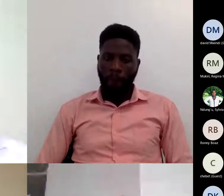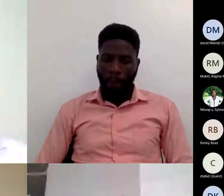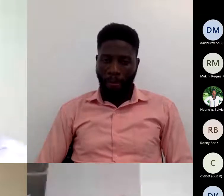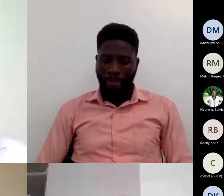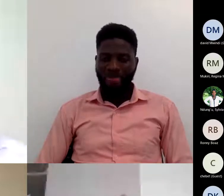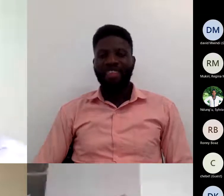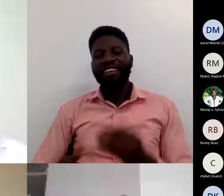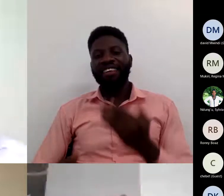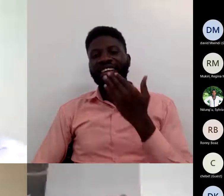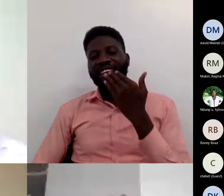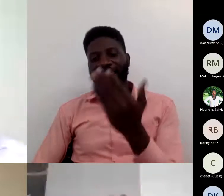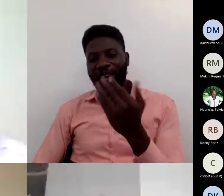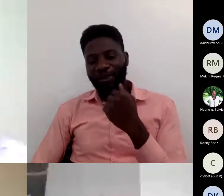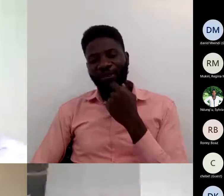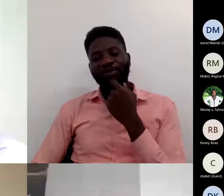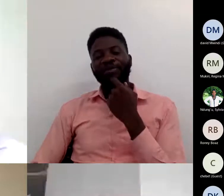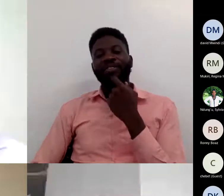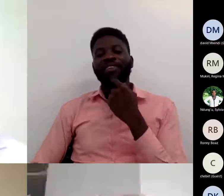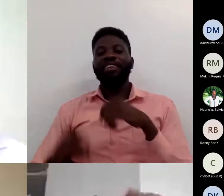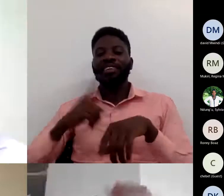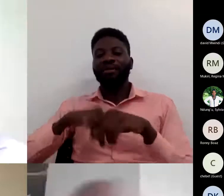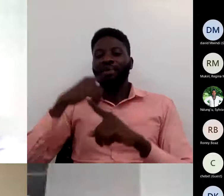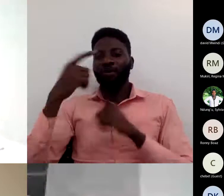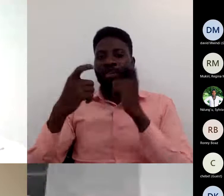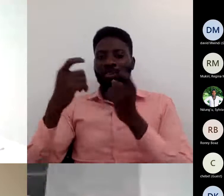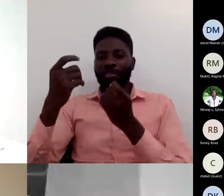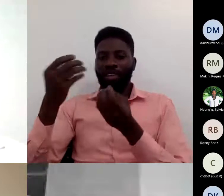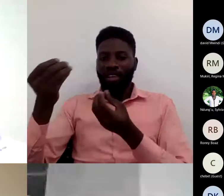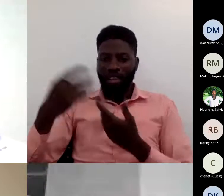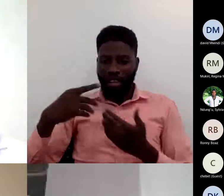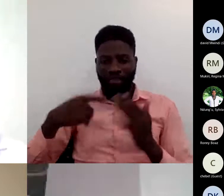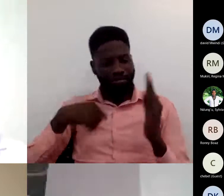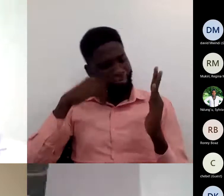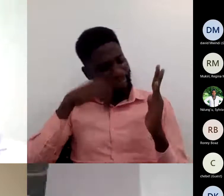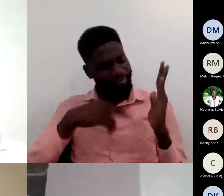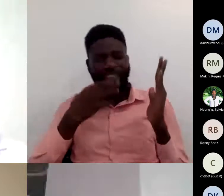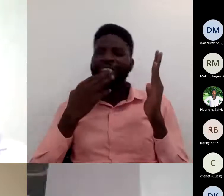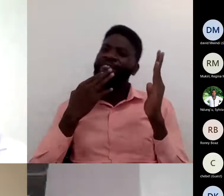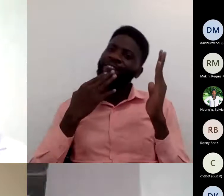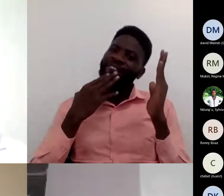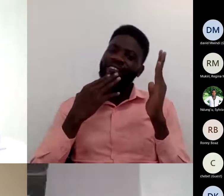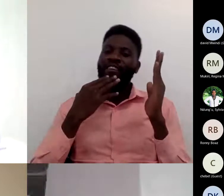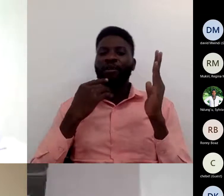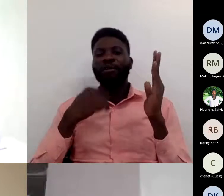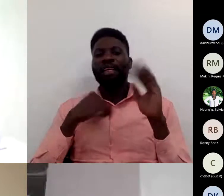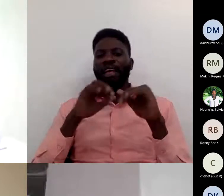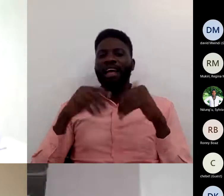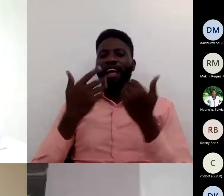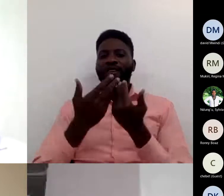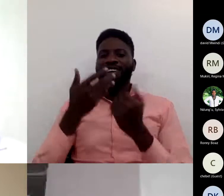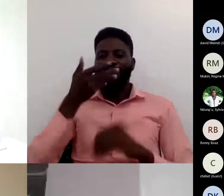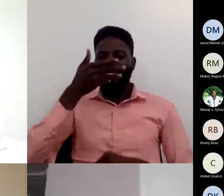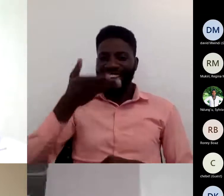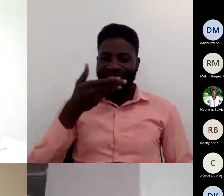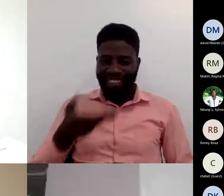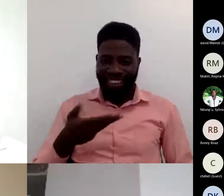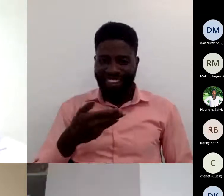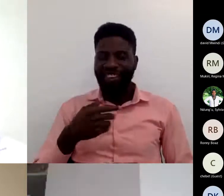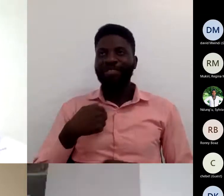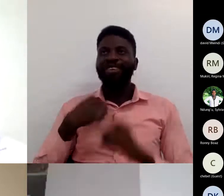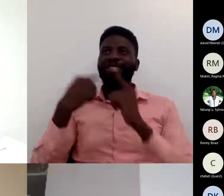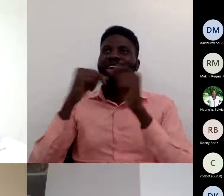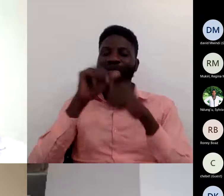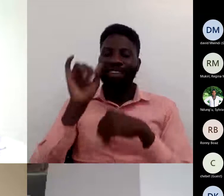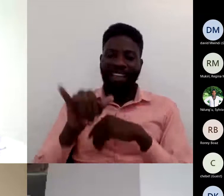okay, you know, when I got the questions, I struggled. I was like, how am I going to answer this? How am I going to talk about